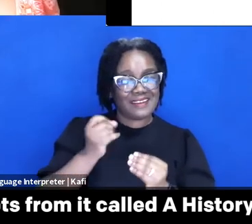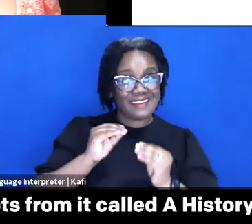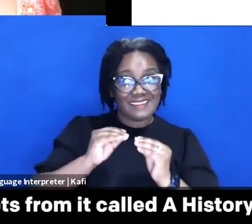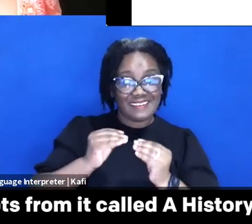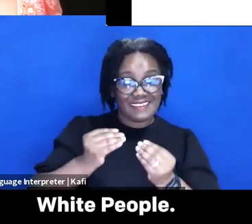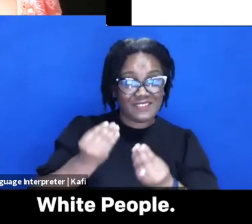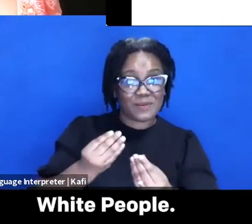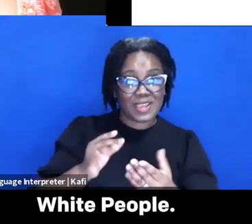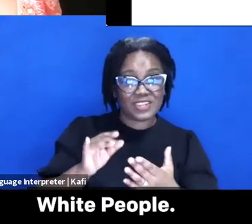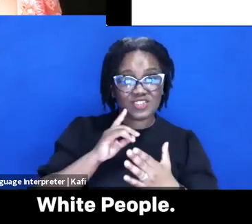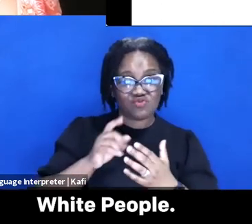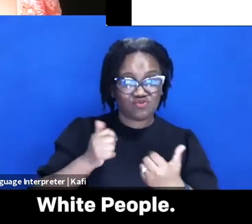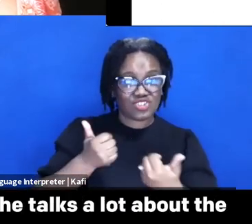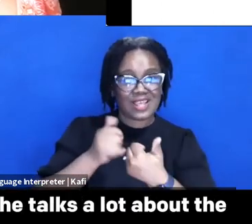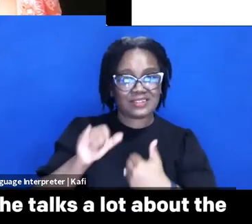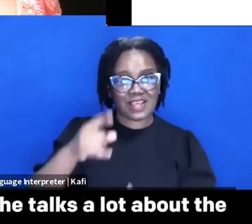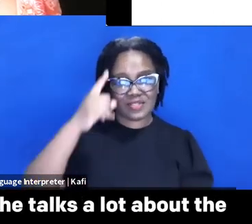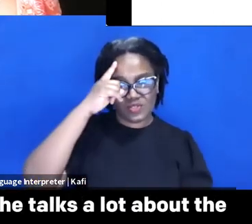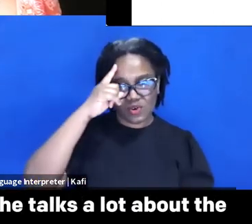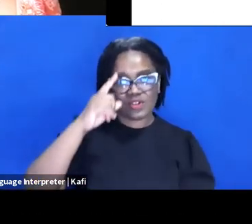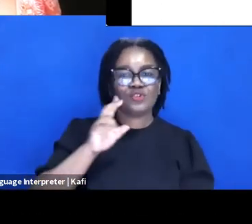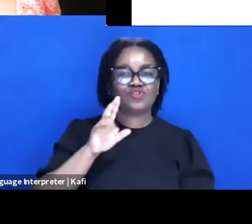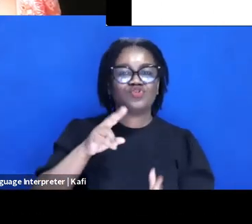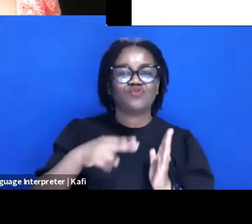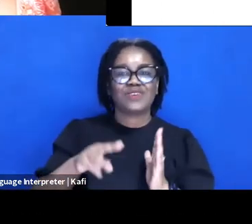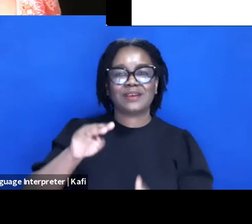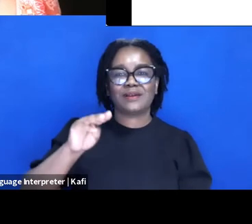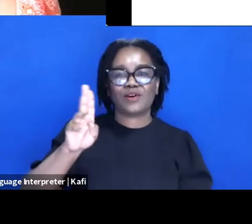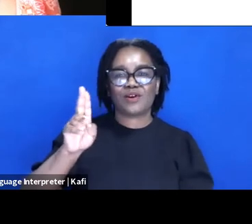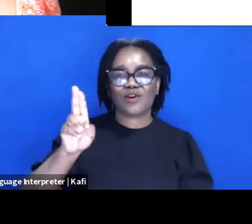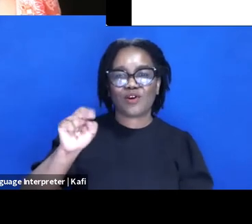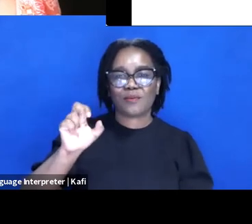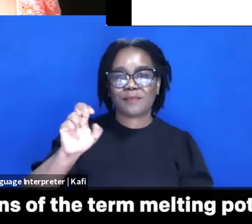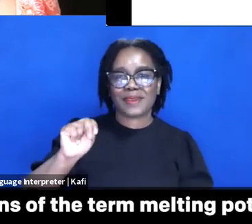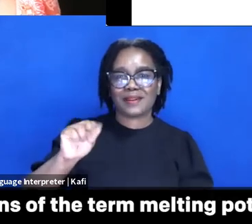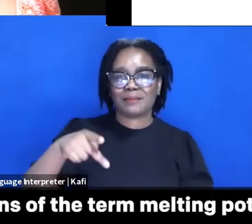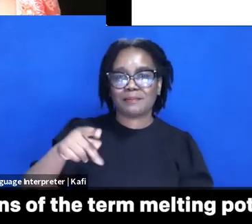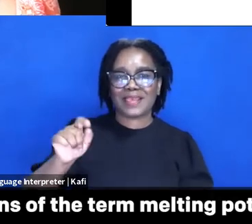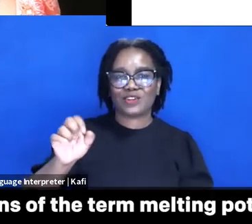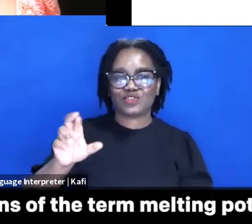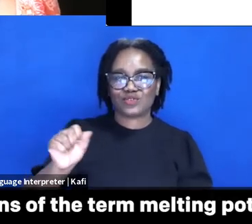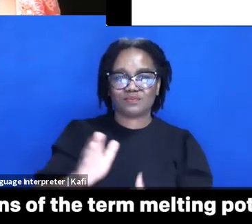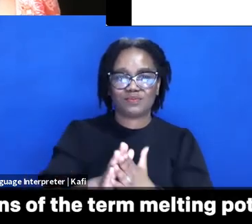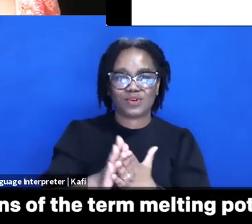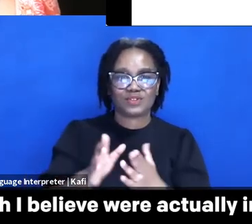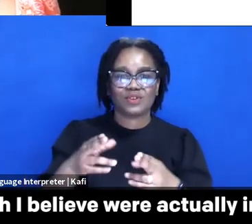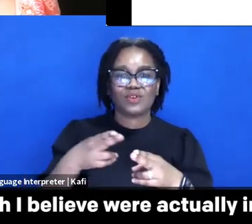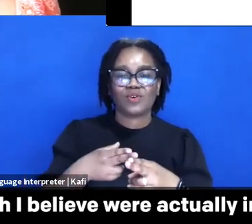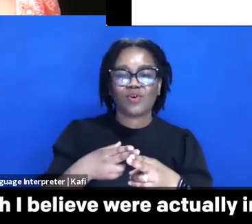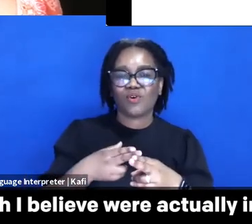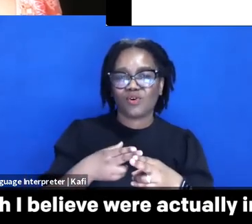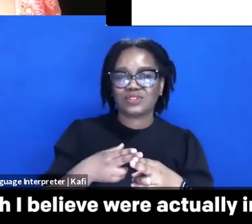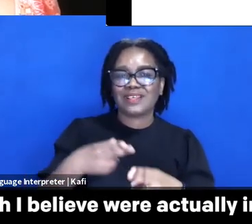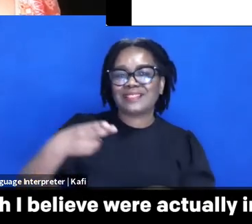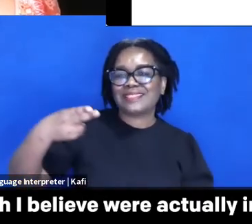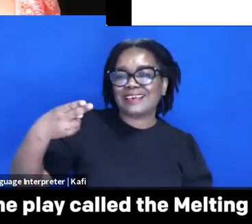called A History of White People. She talks a lot about the origins of the term melting pot, which I believe